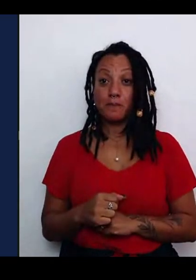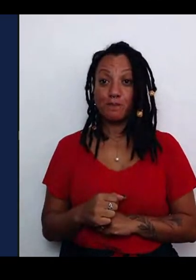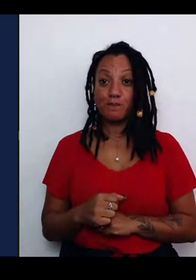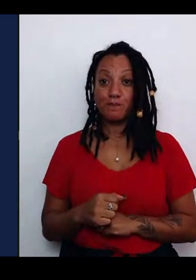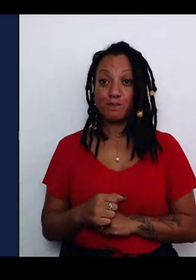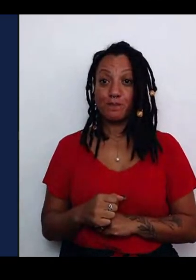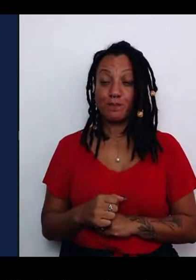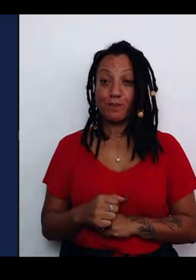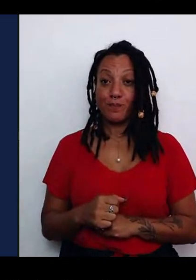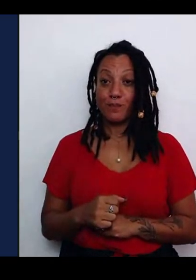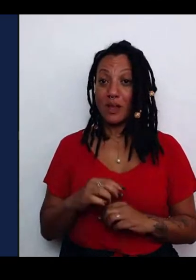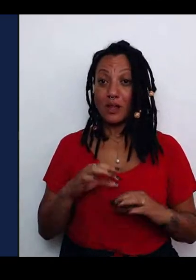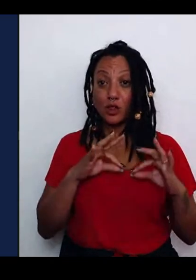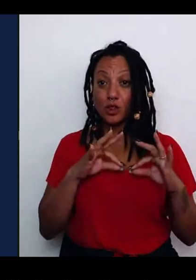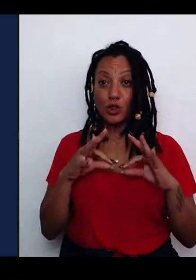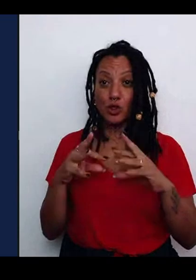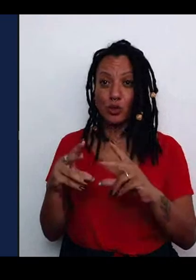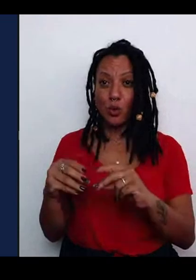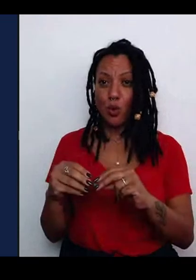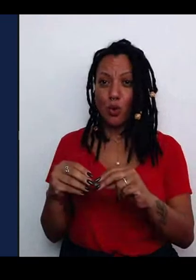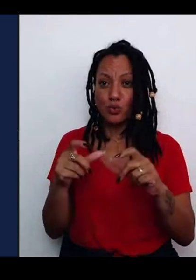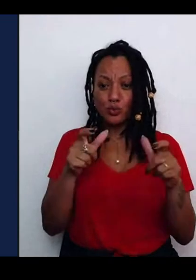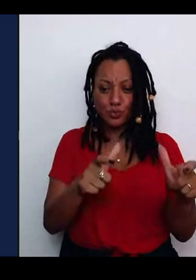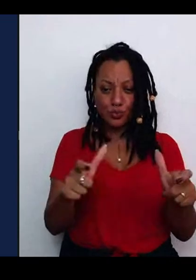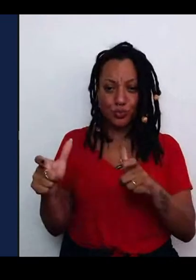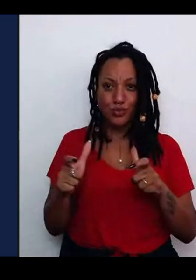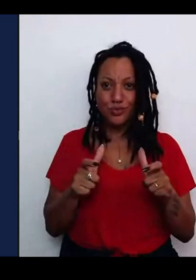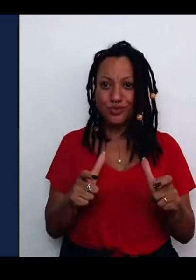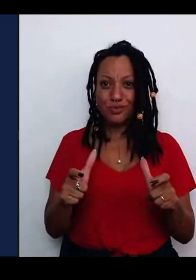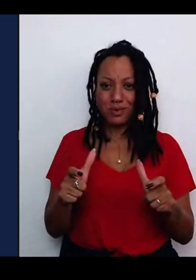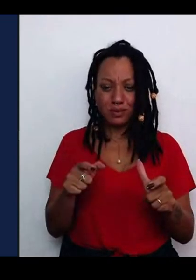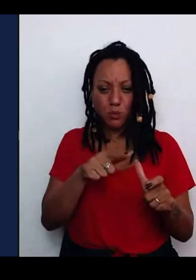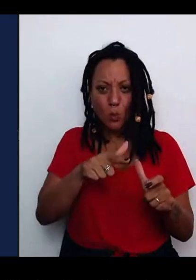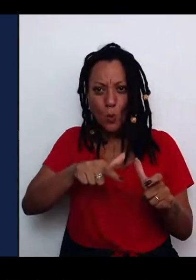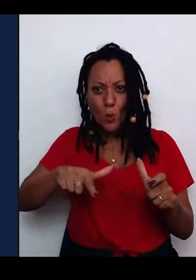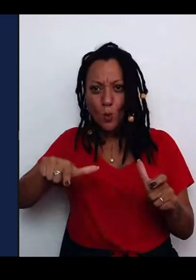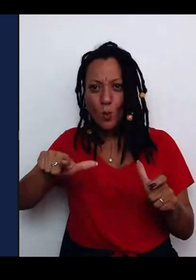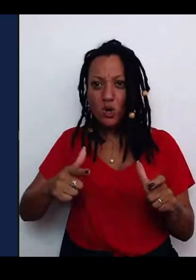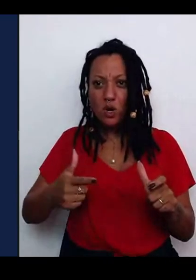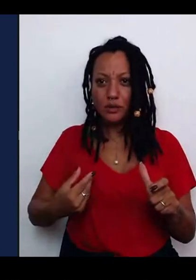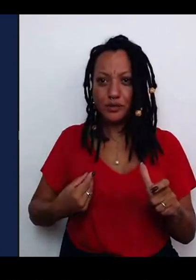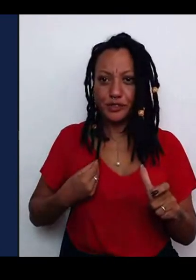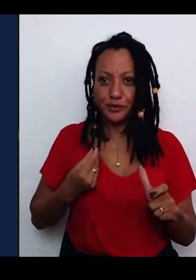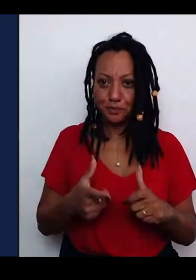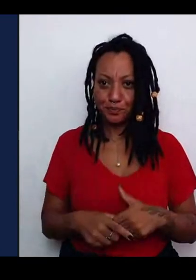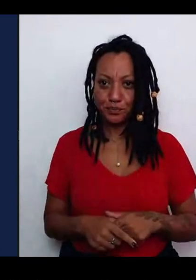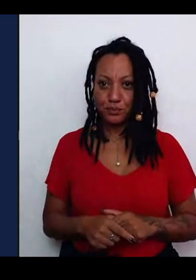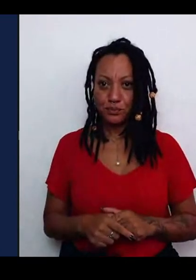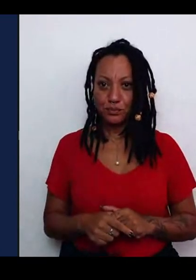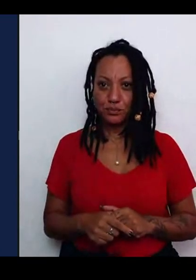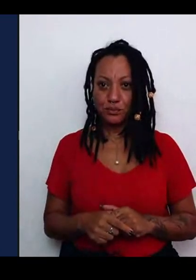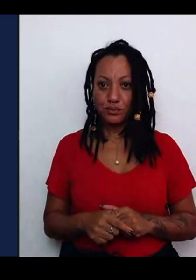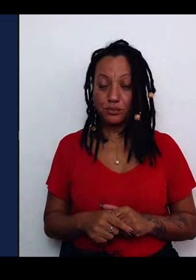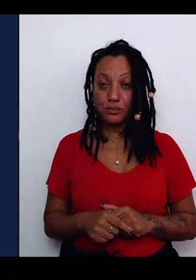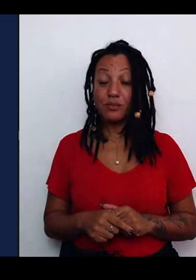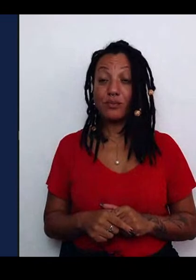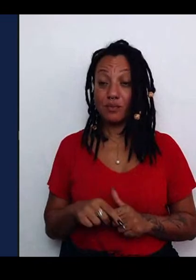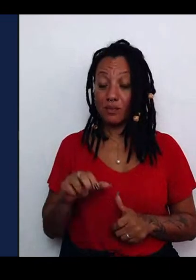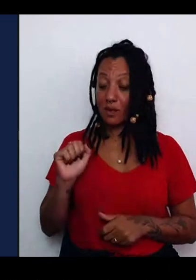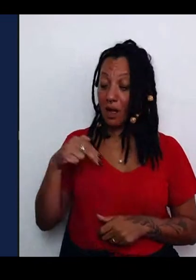um and um it is in this journey that Anna ends up following